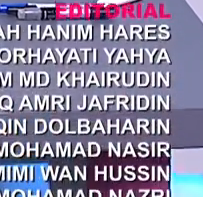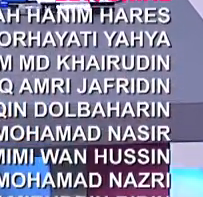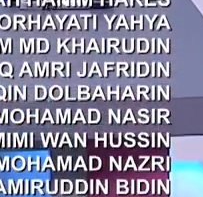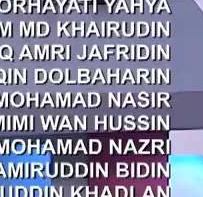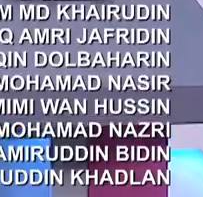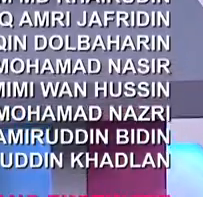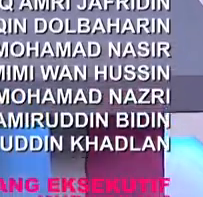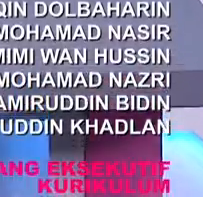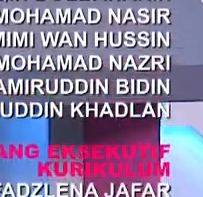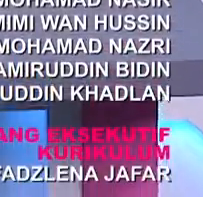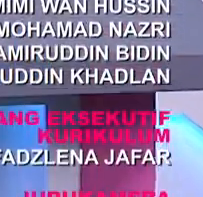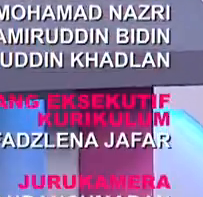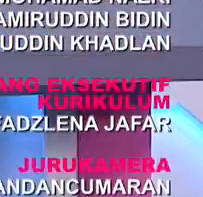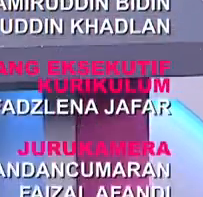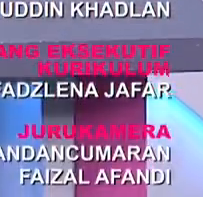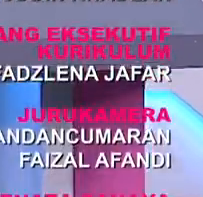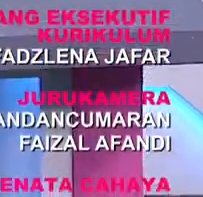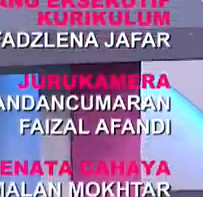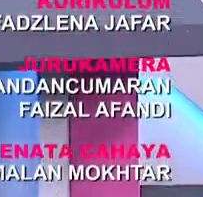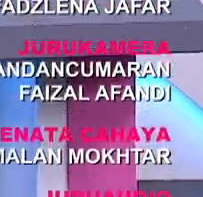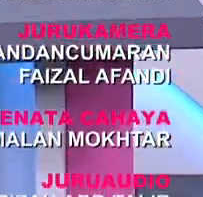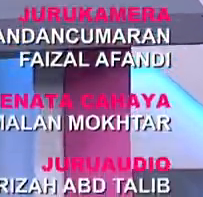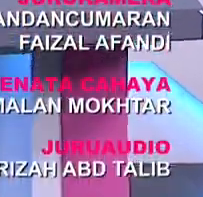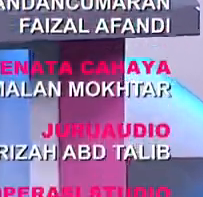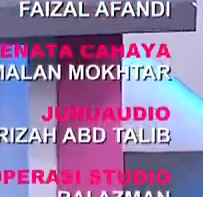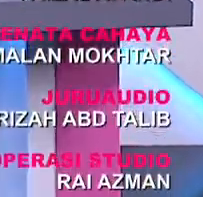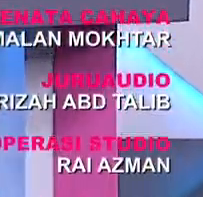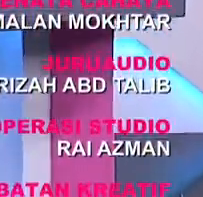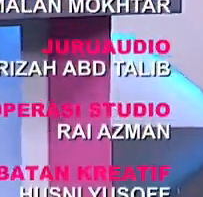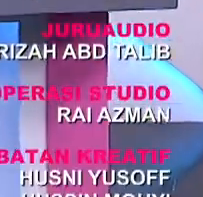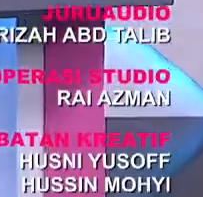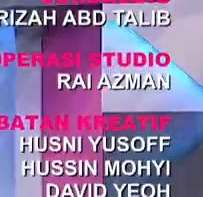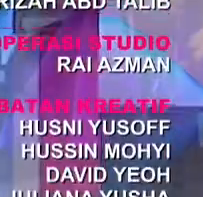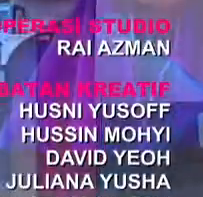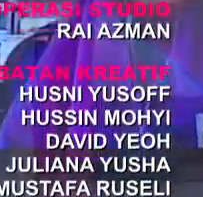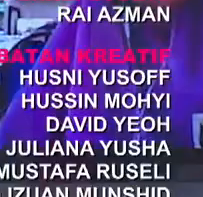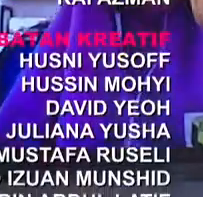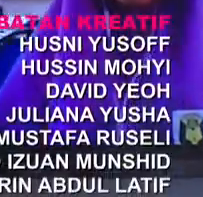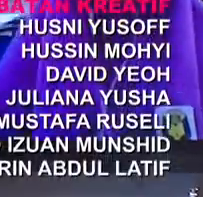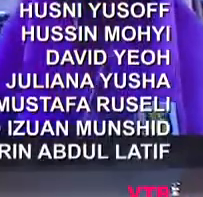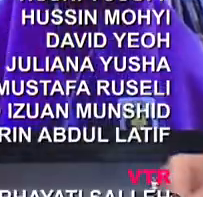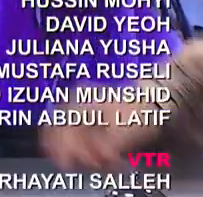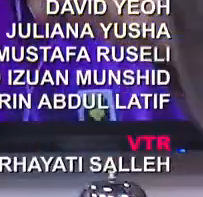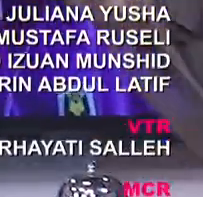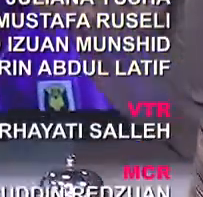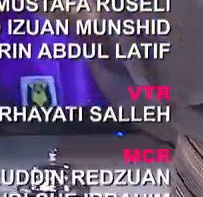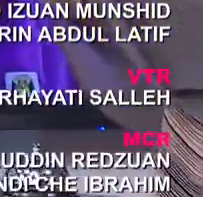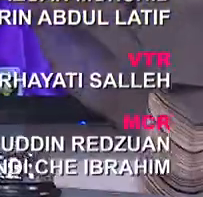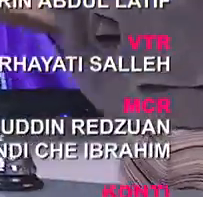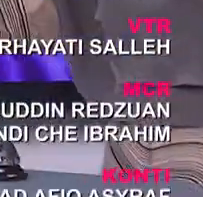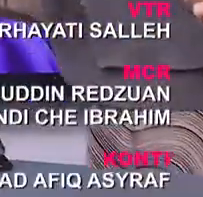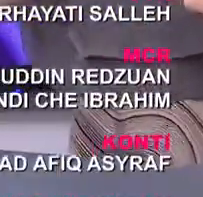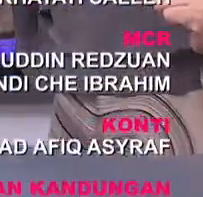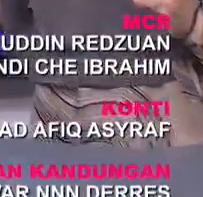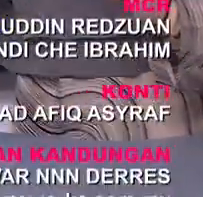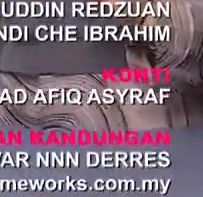just fine. Go! I know you blushed and dull while I was passing by. And now I ask